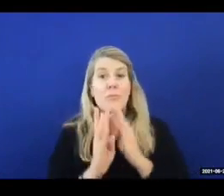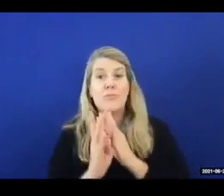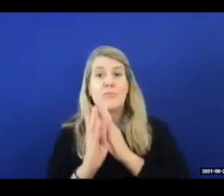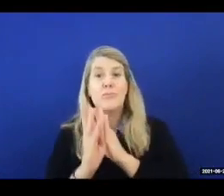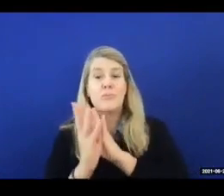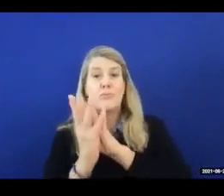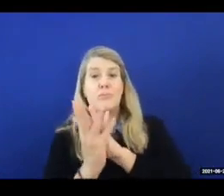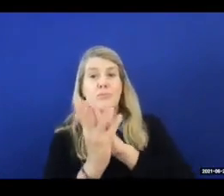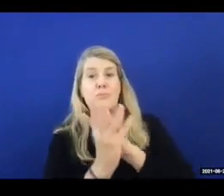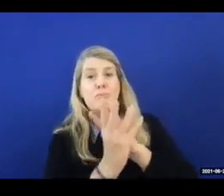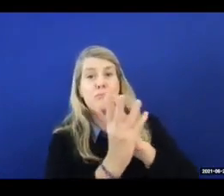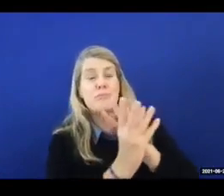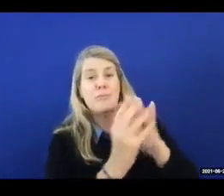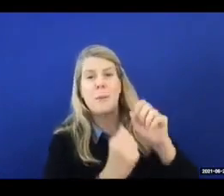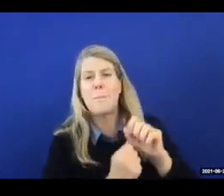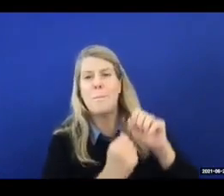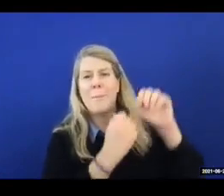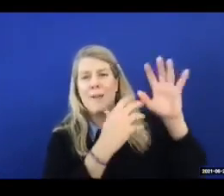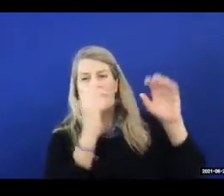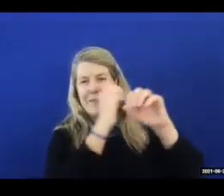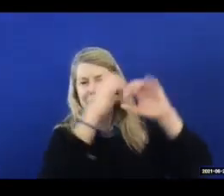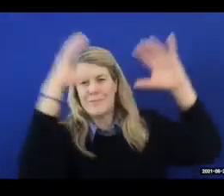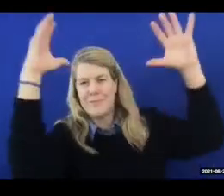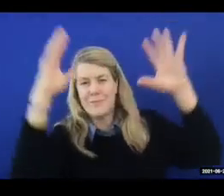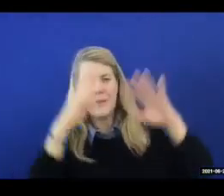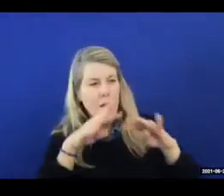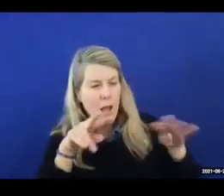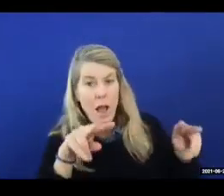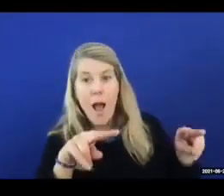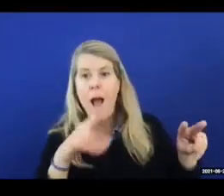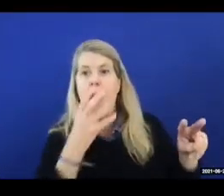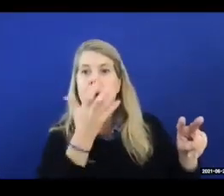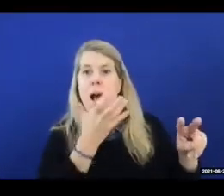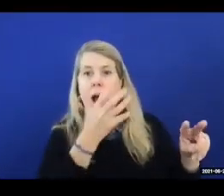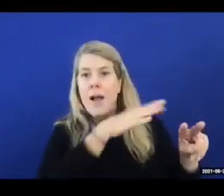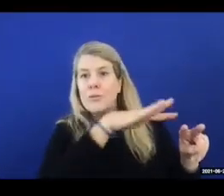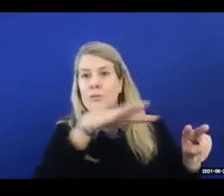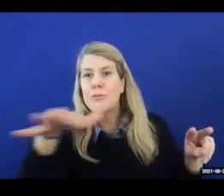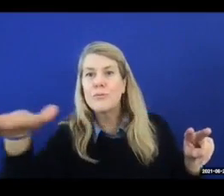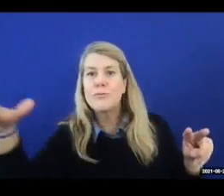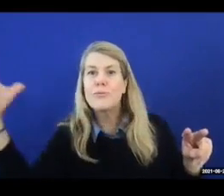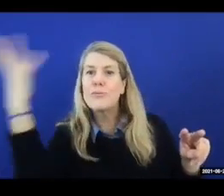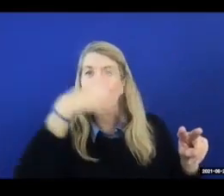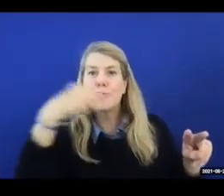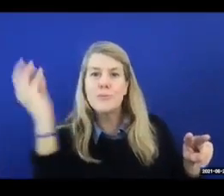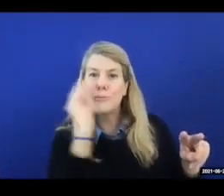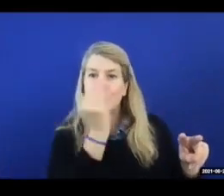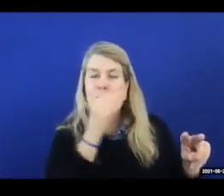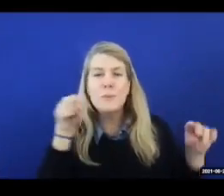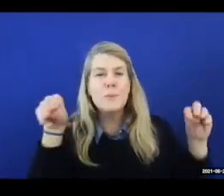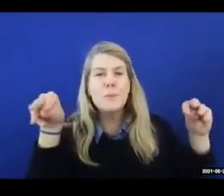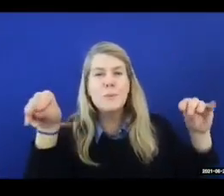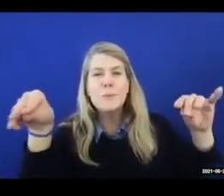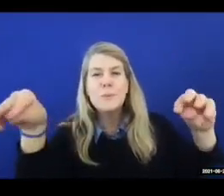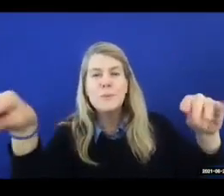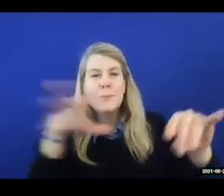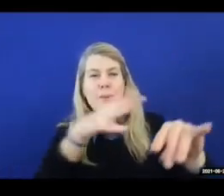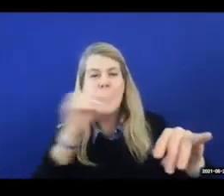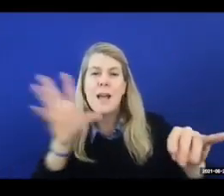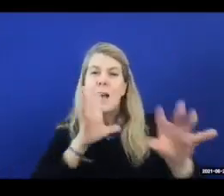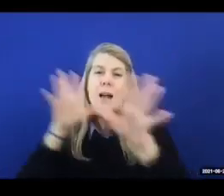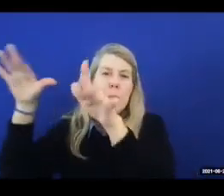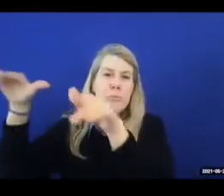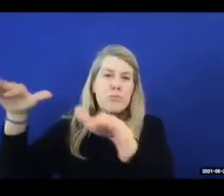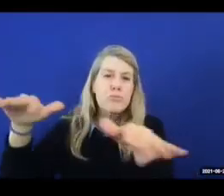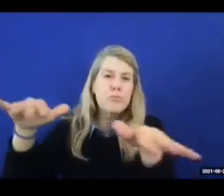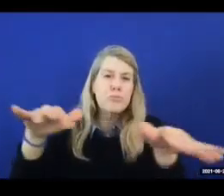around the bend and are discovering a beautiful meadow dotted with colorful wildflowers and traversed by a powerful